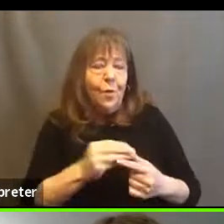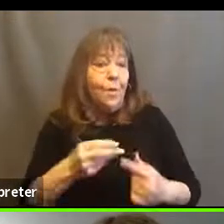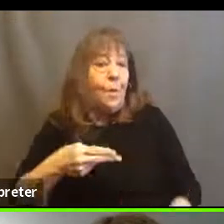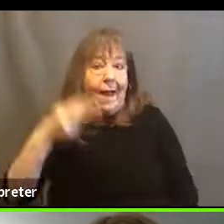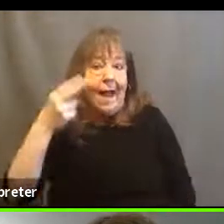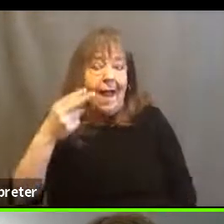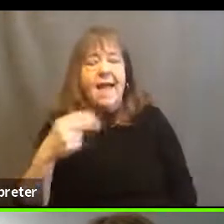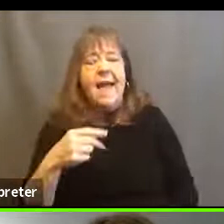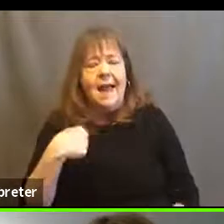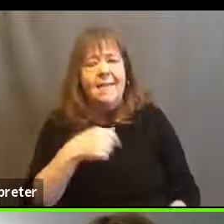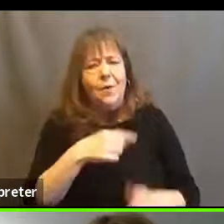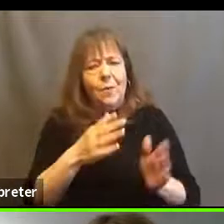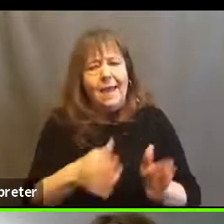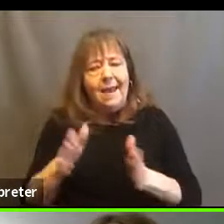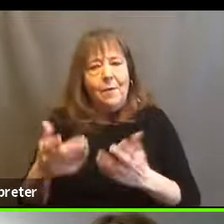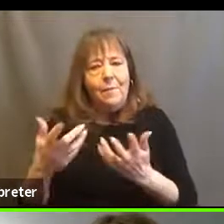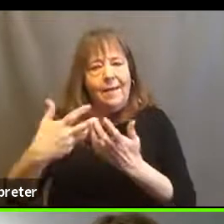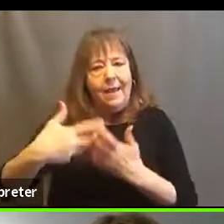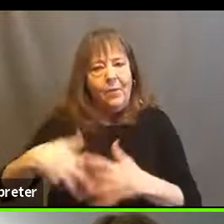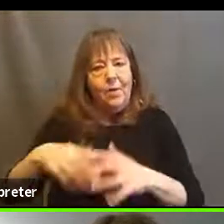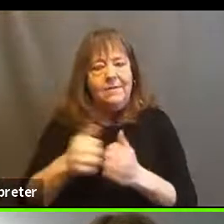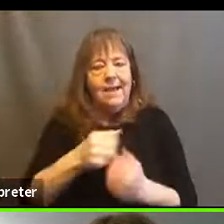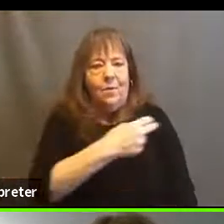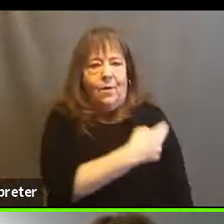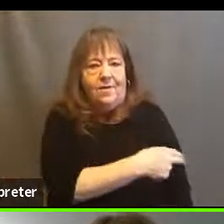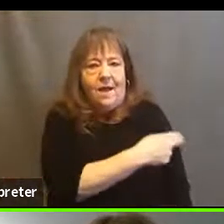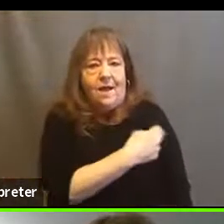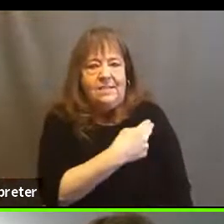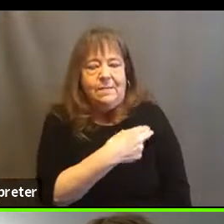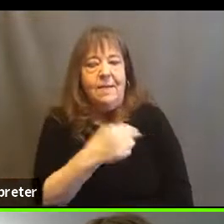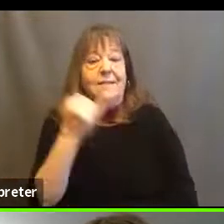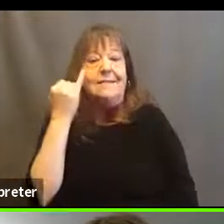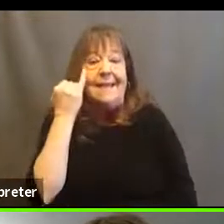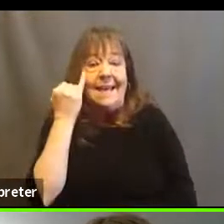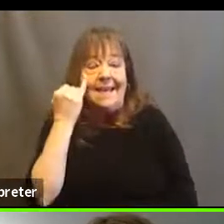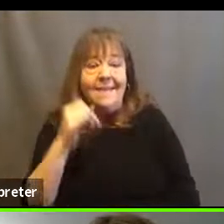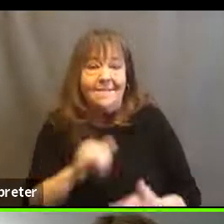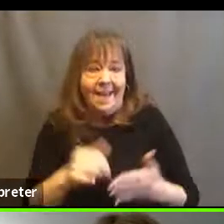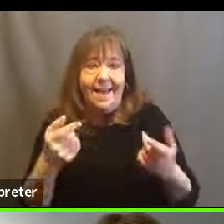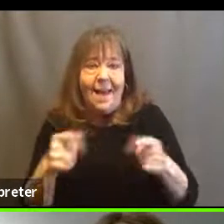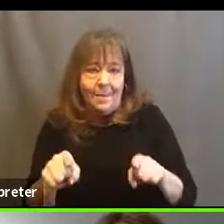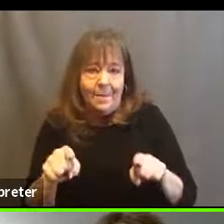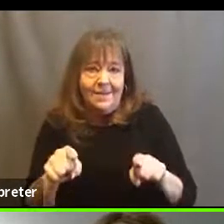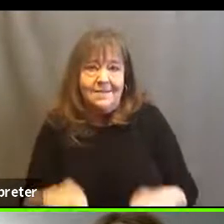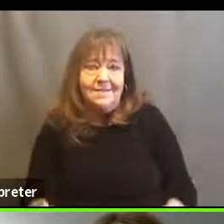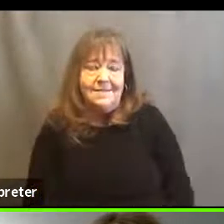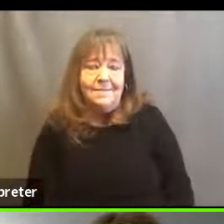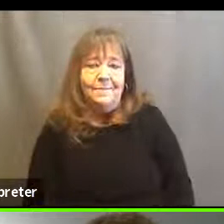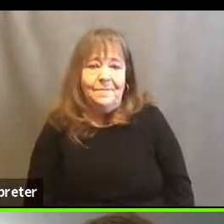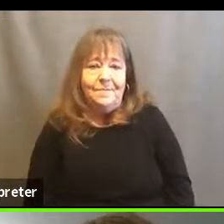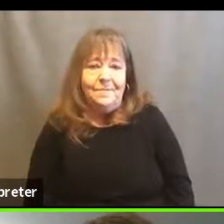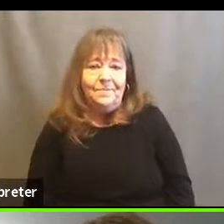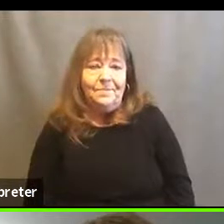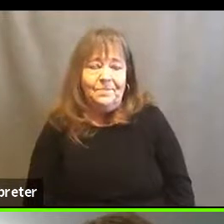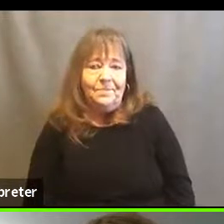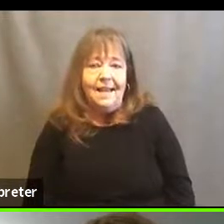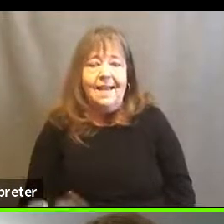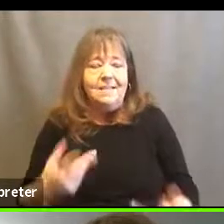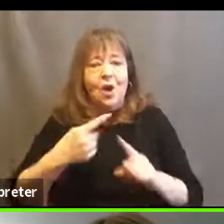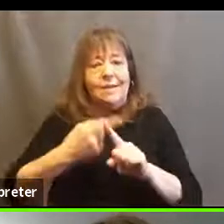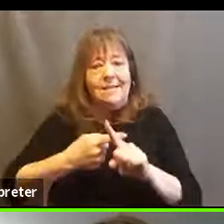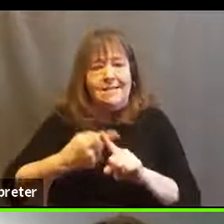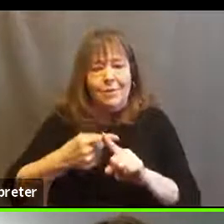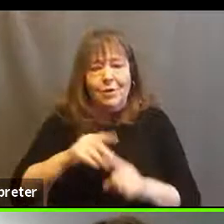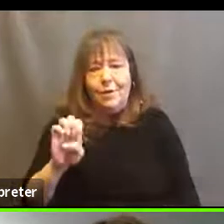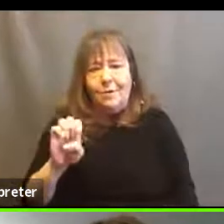out with our hospitals in the event that the temperatures do have, it's called a temperature